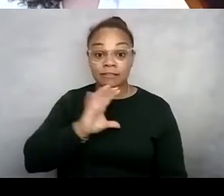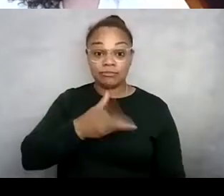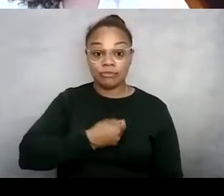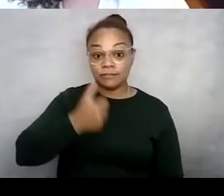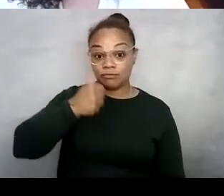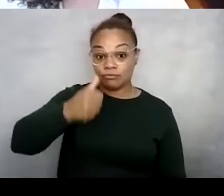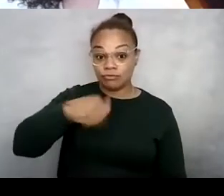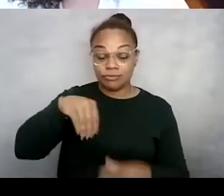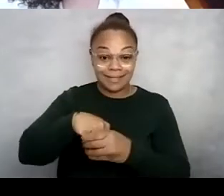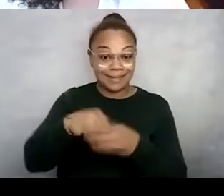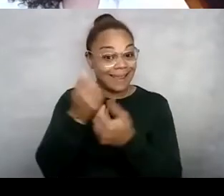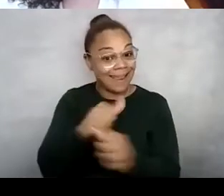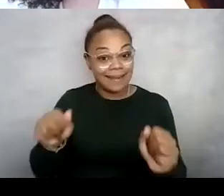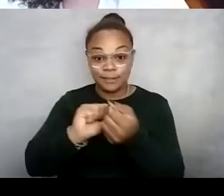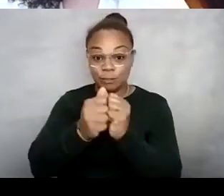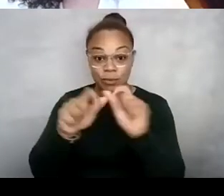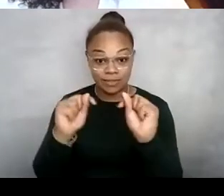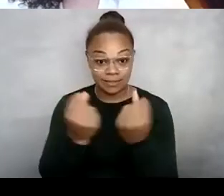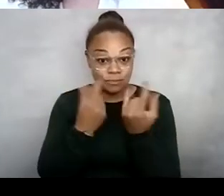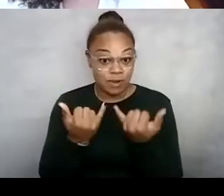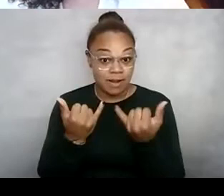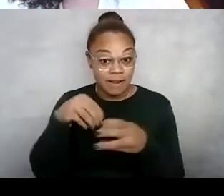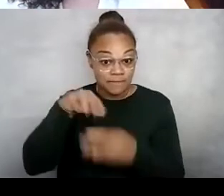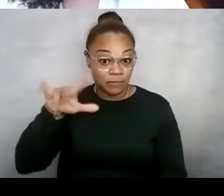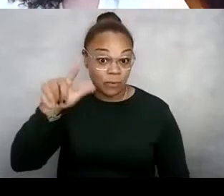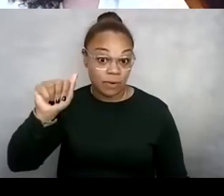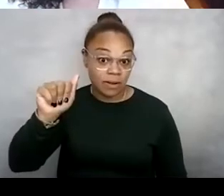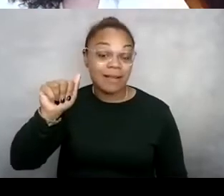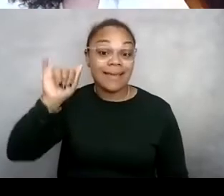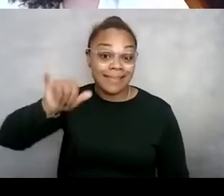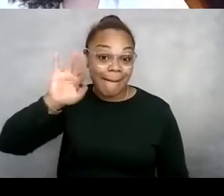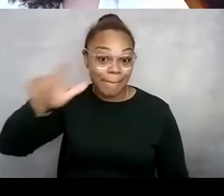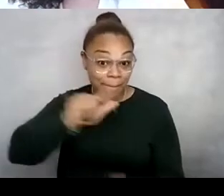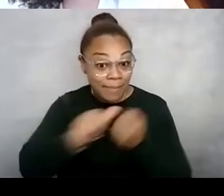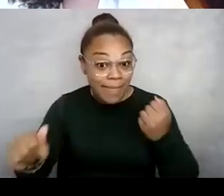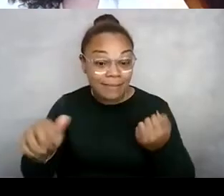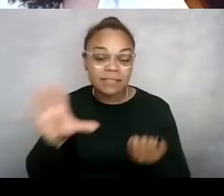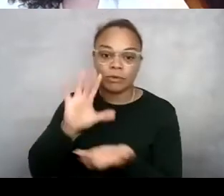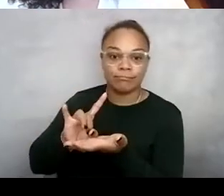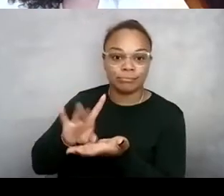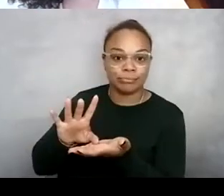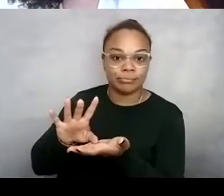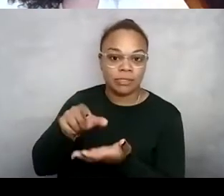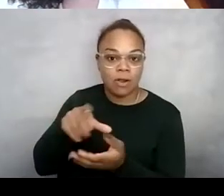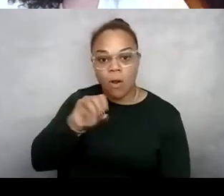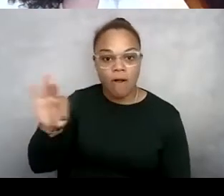in Florida. And it's not based on anything that's happened. It was an